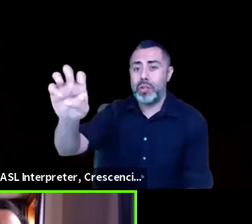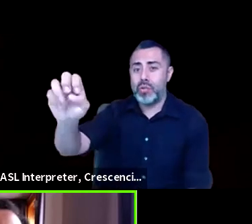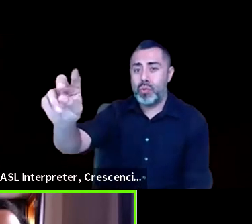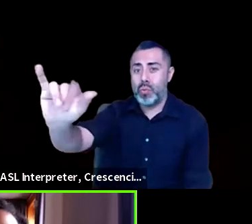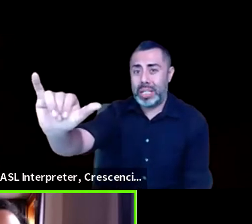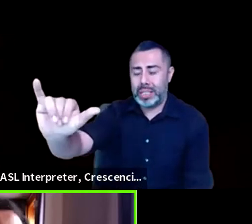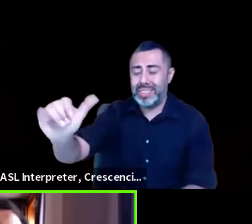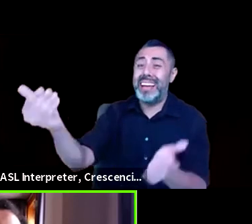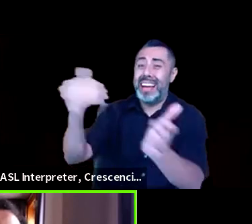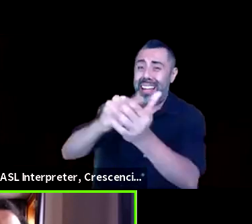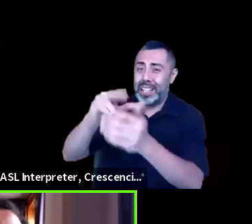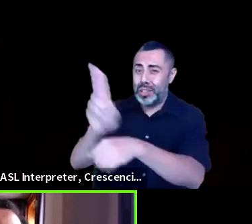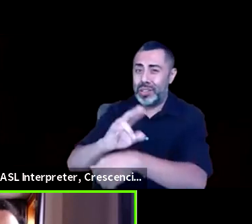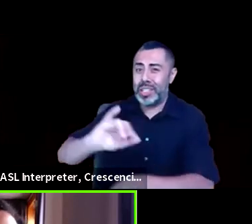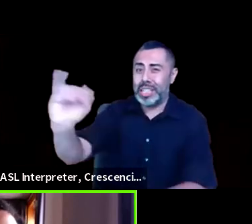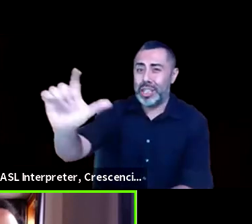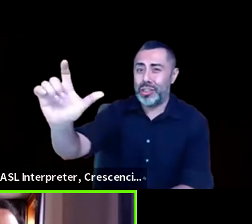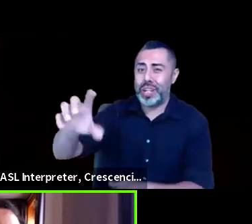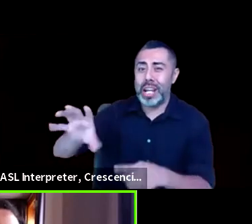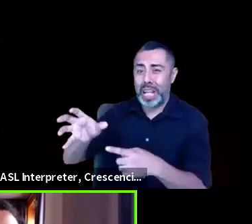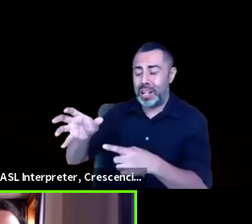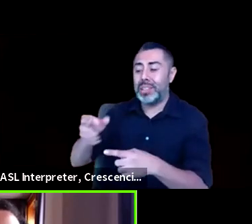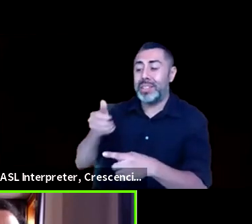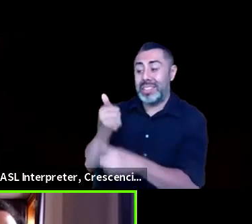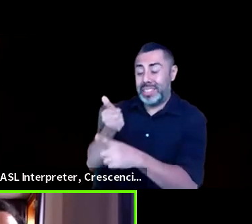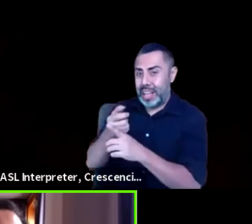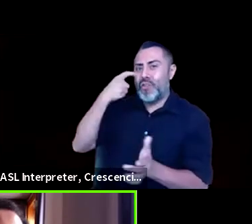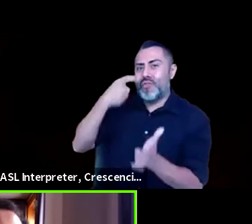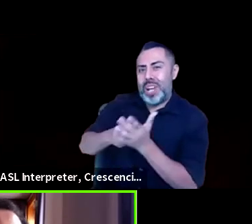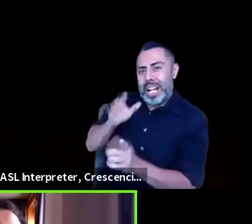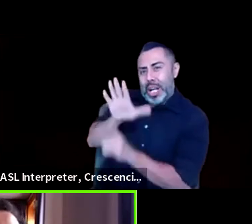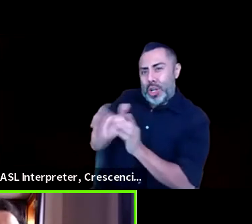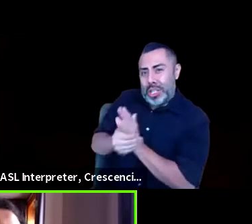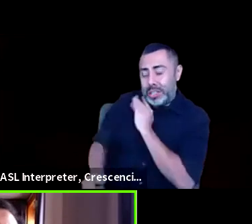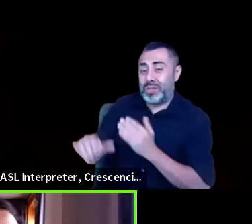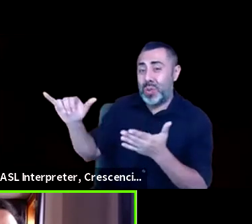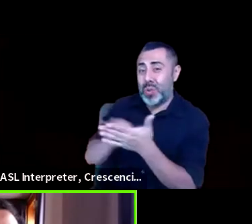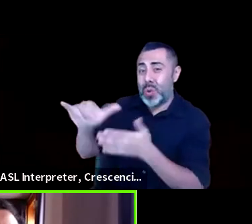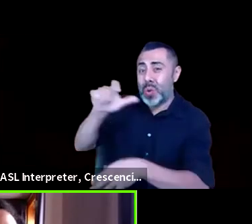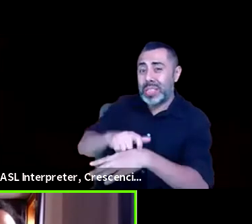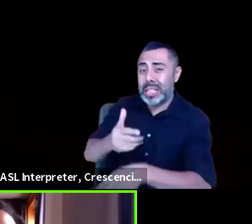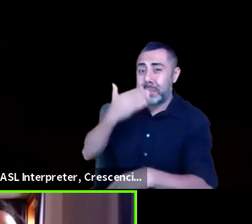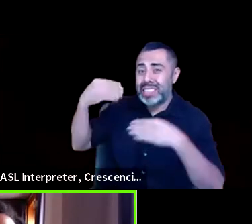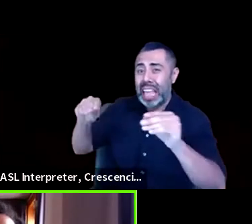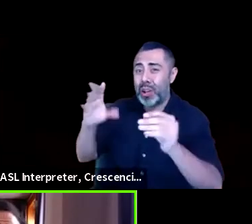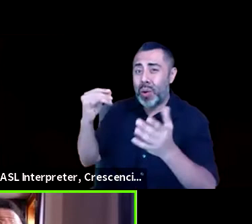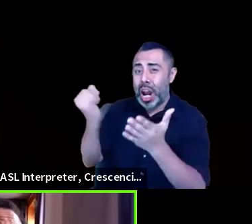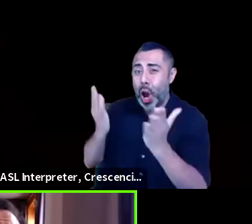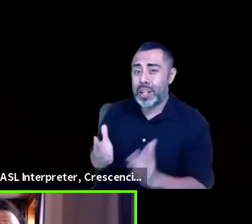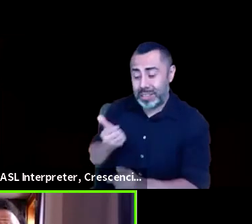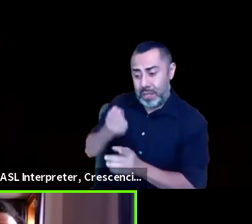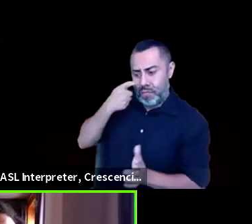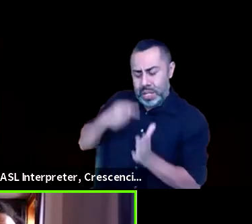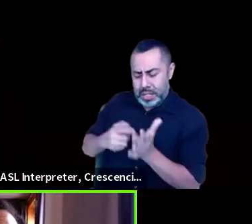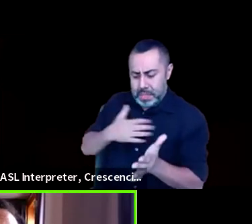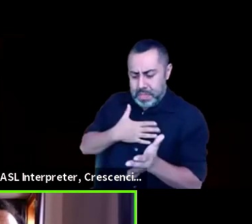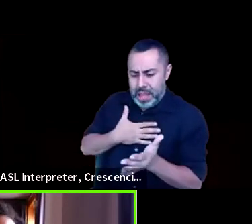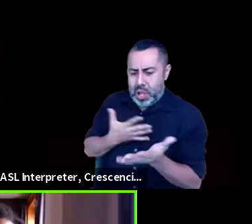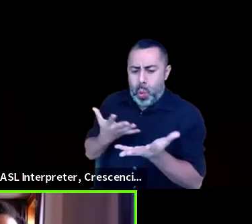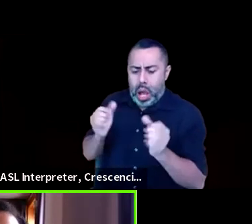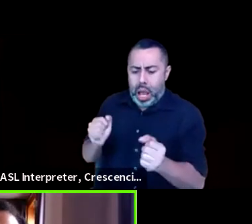skill set, a New York Times bestselling illustrator and artist, recognizing what she has to offer, likely also